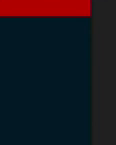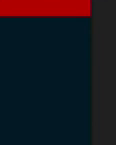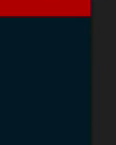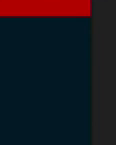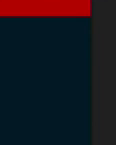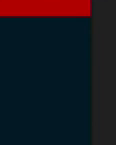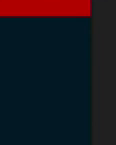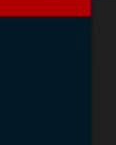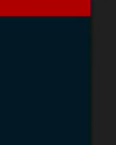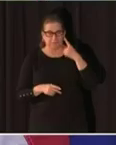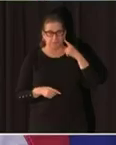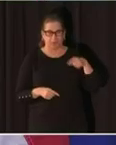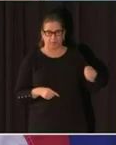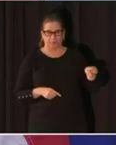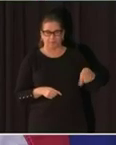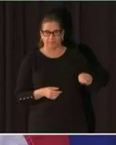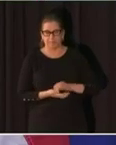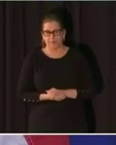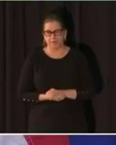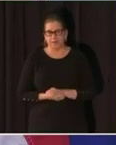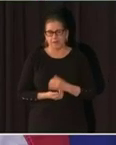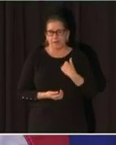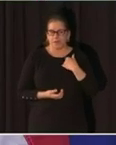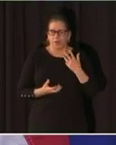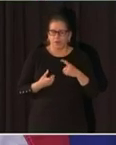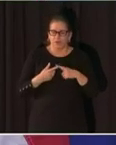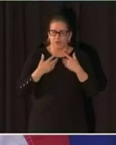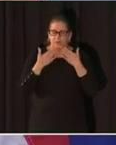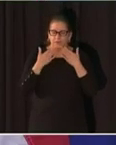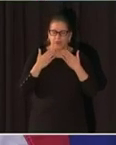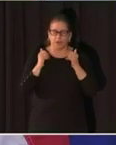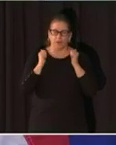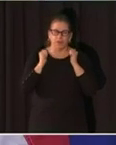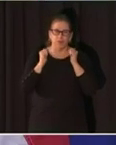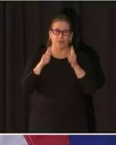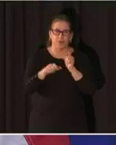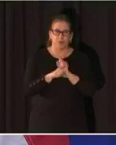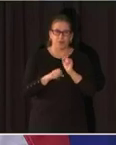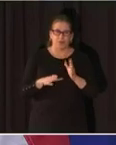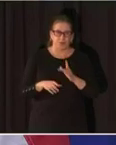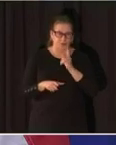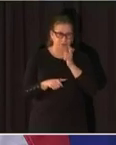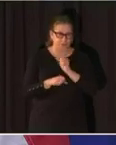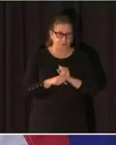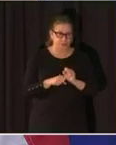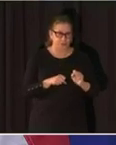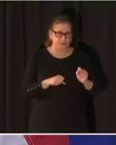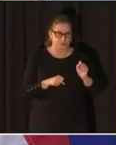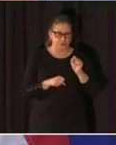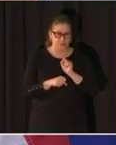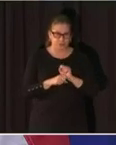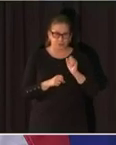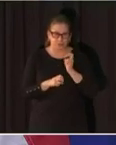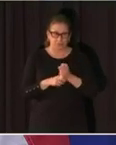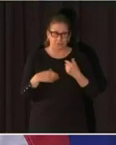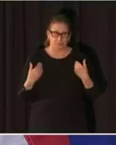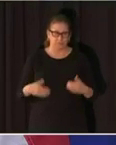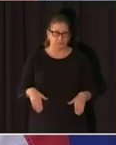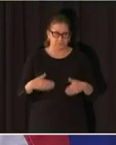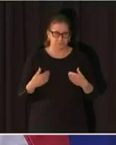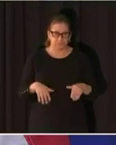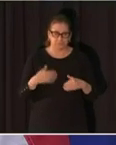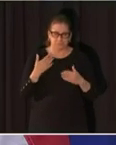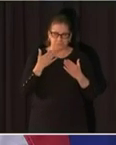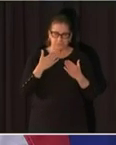moment to thank all the workers who are staffing the facilities are talked about today. They are